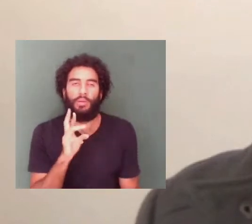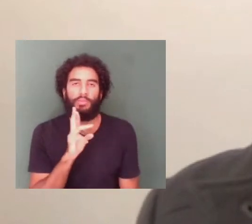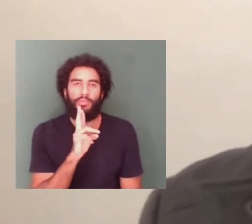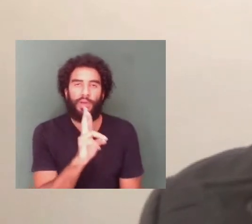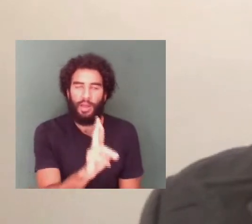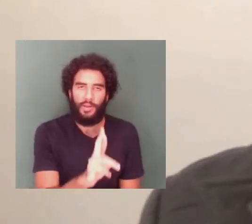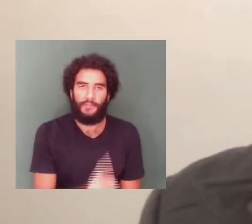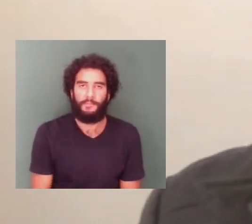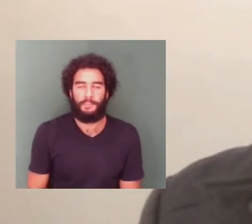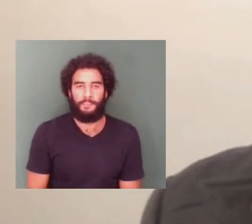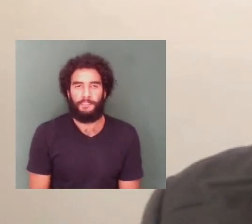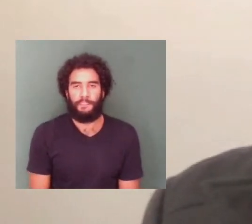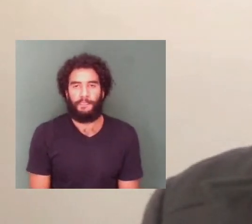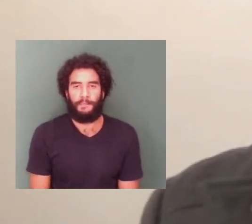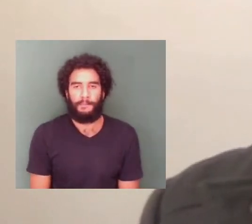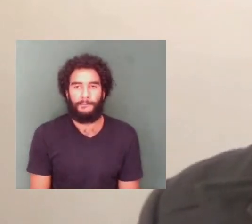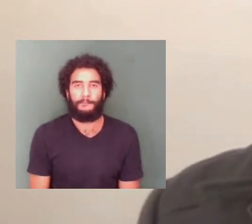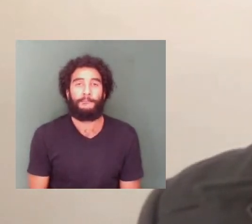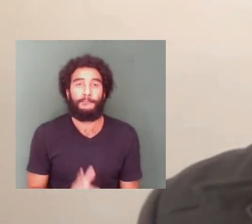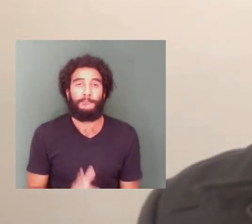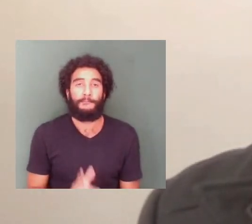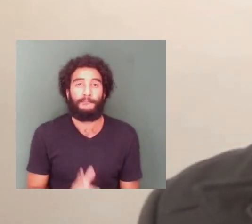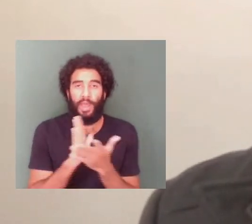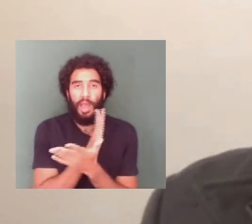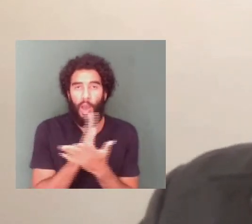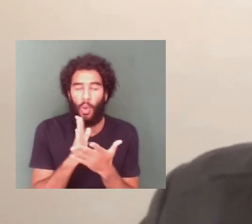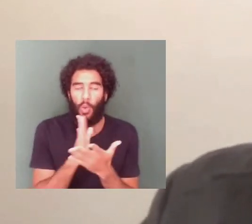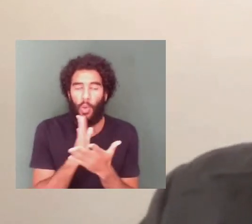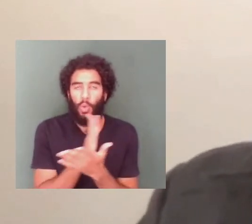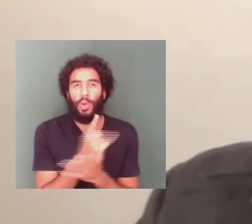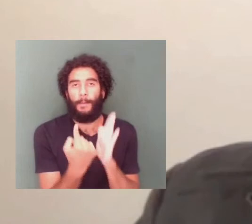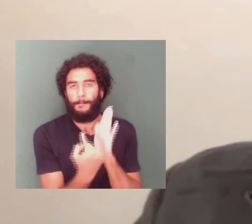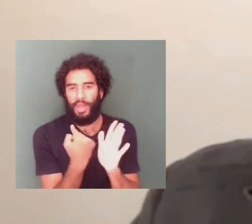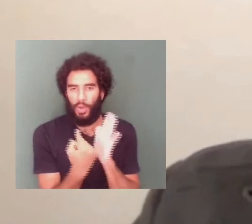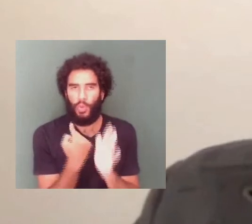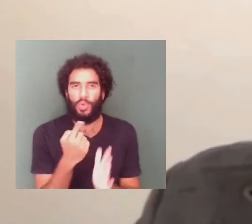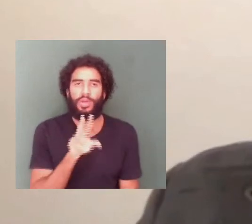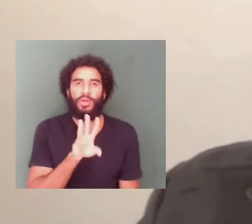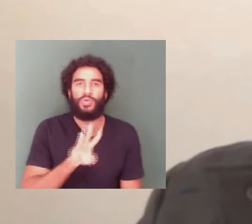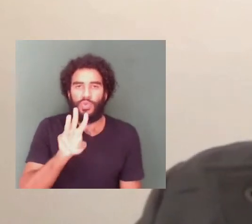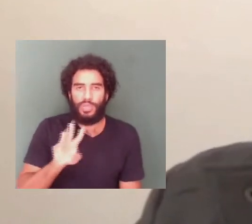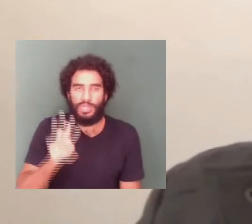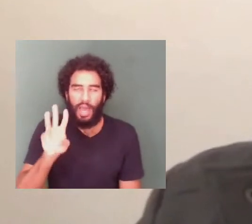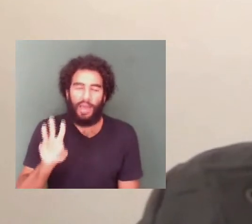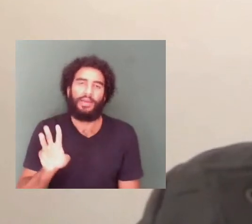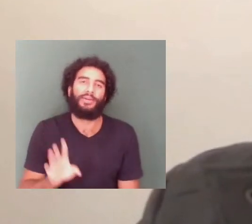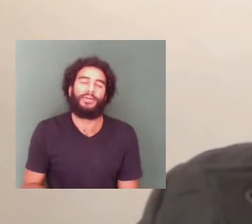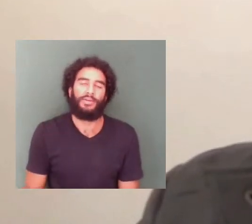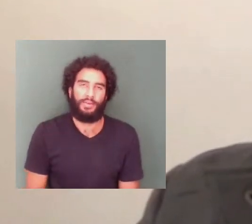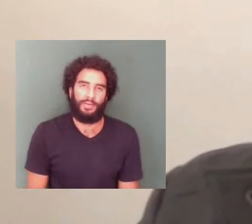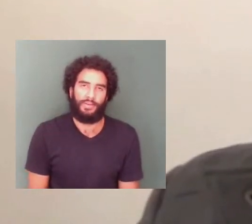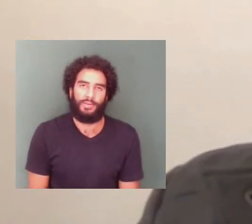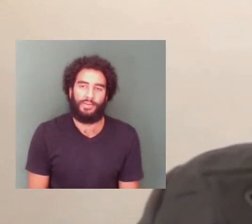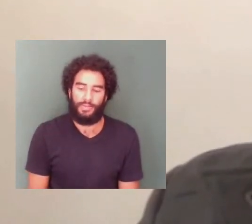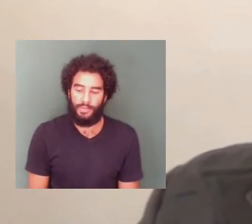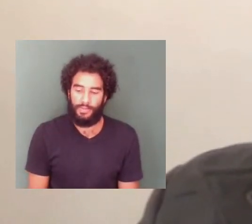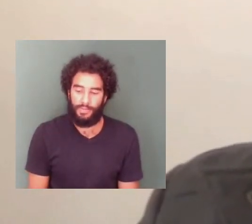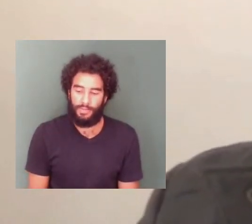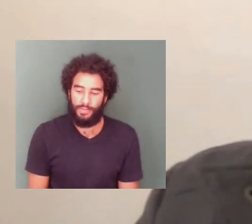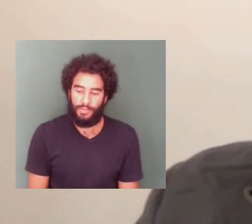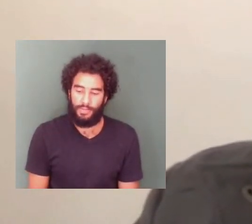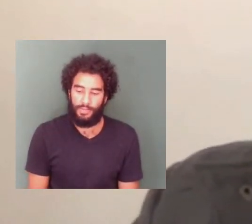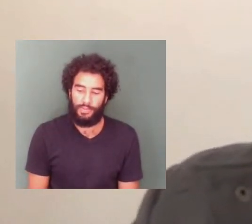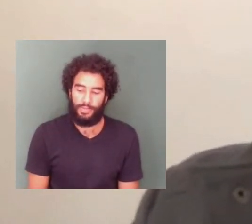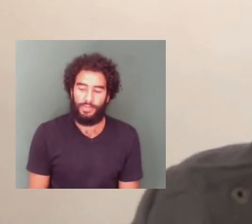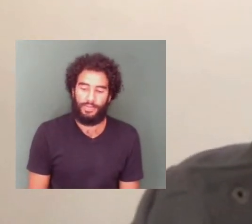Q&A session, we have a few questions that were sent and also a